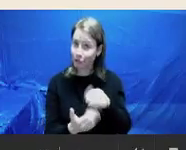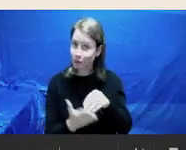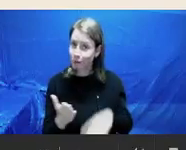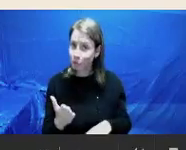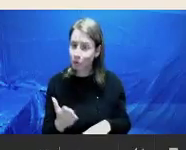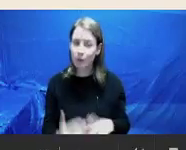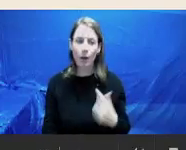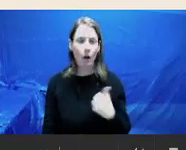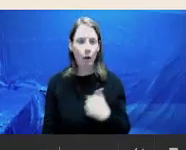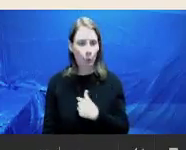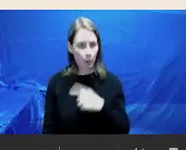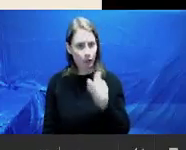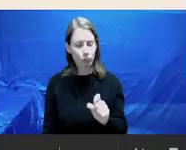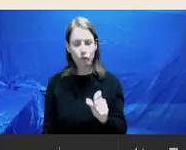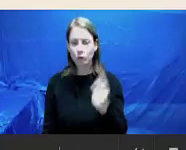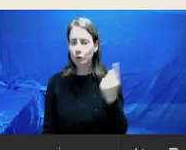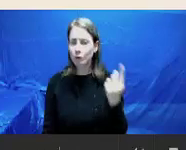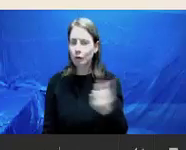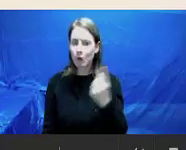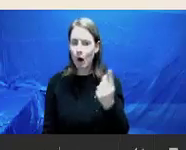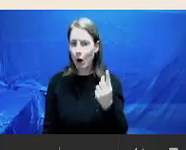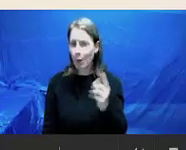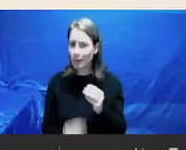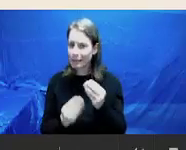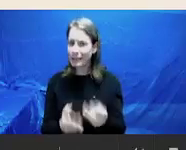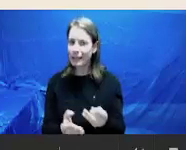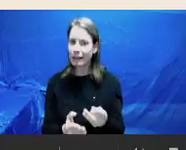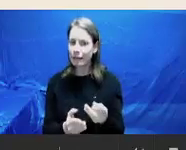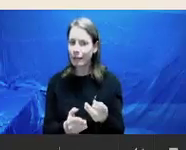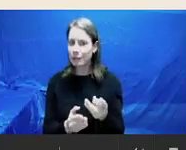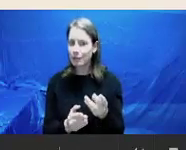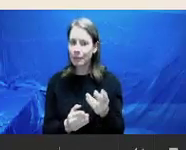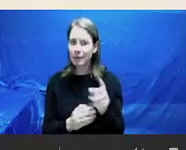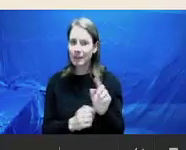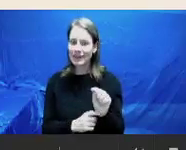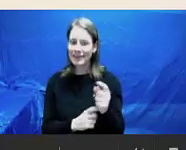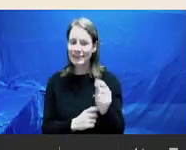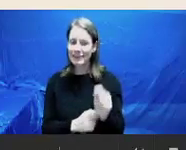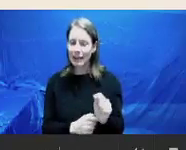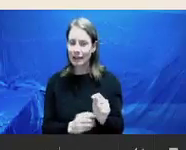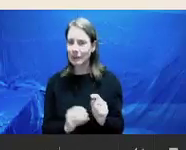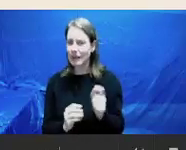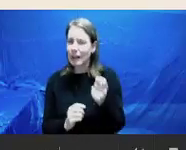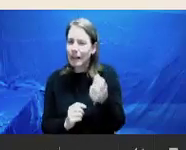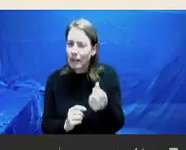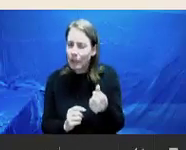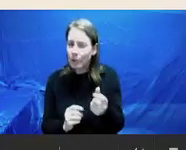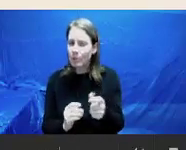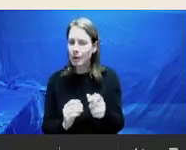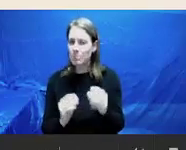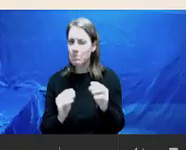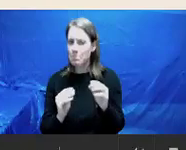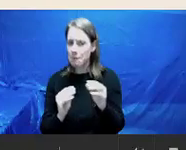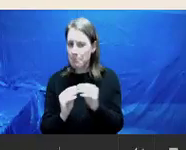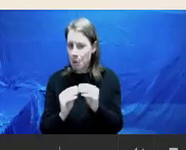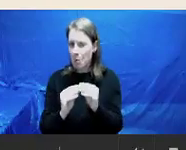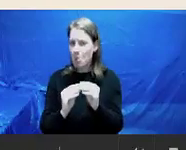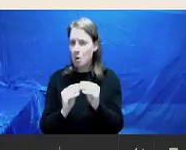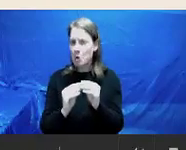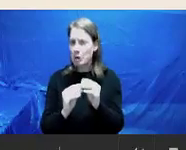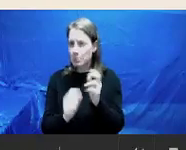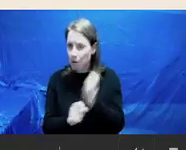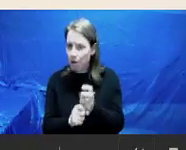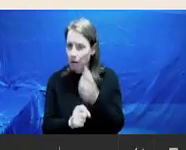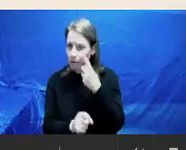them something that's just a little bit out of their comfort zone so that they can always be growing in their comprehension, we also need